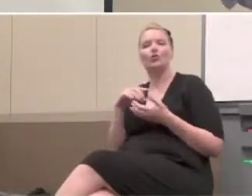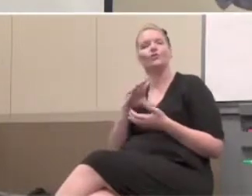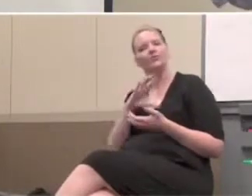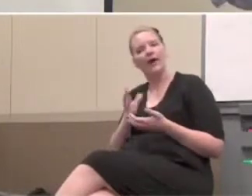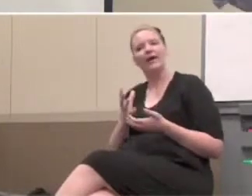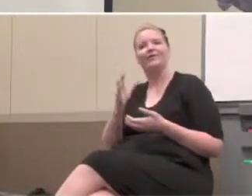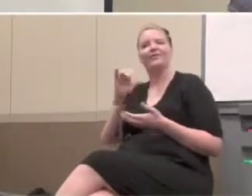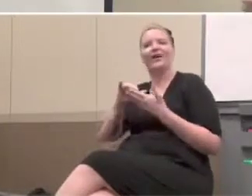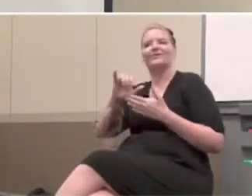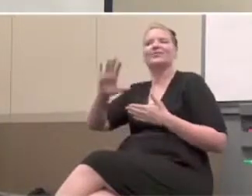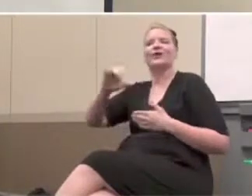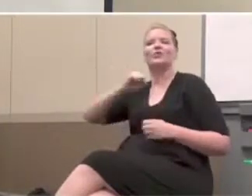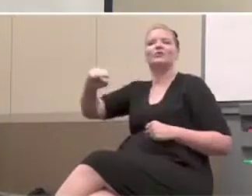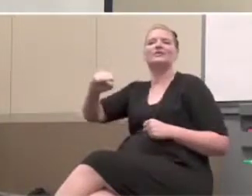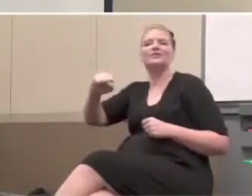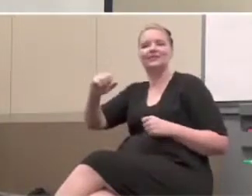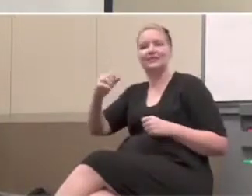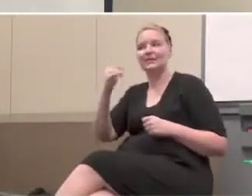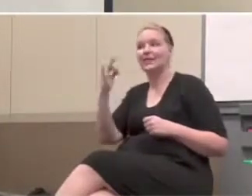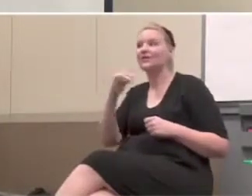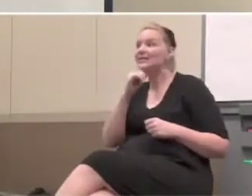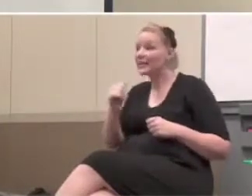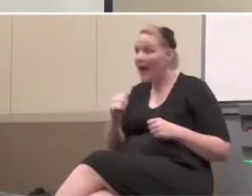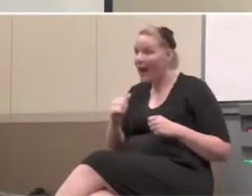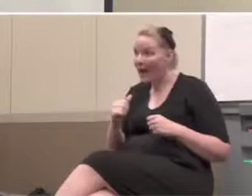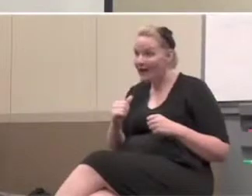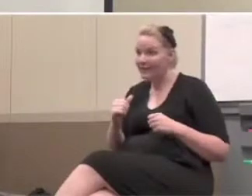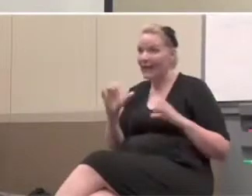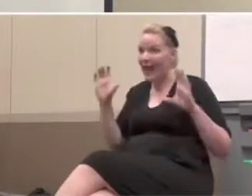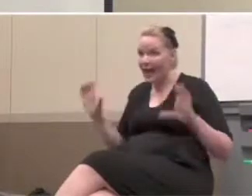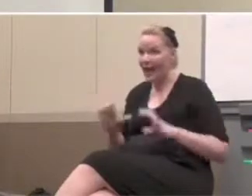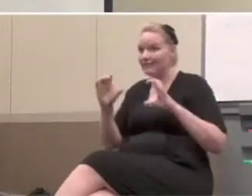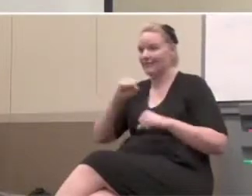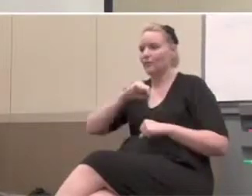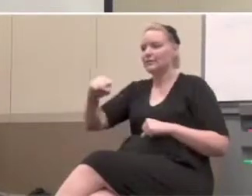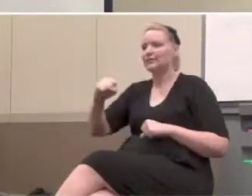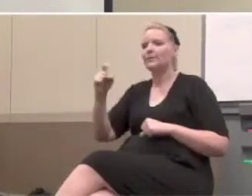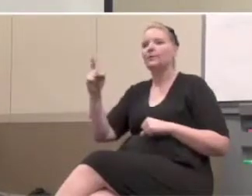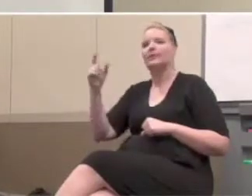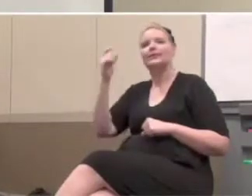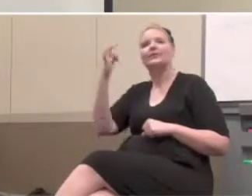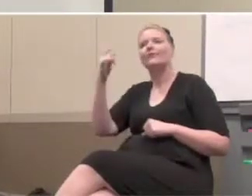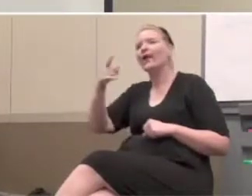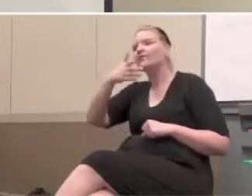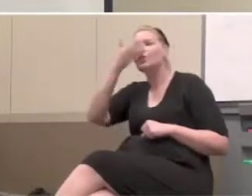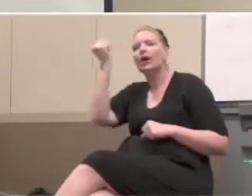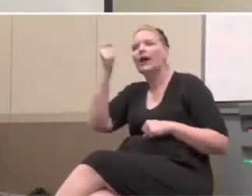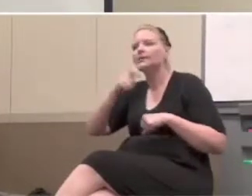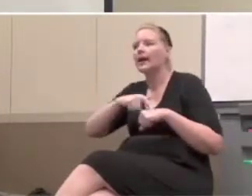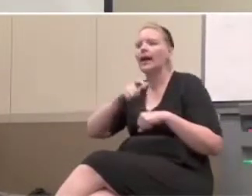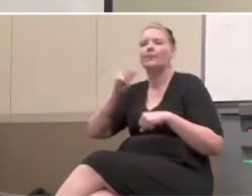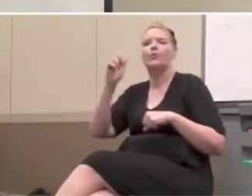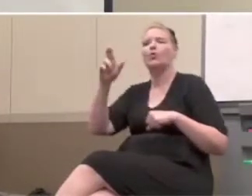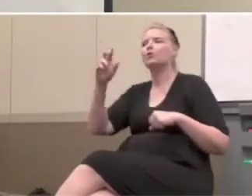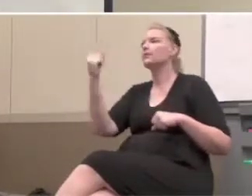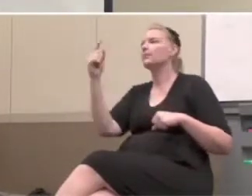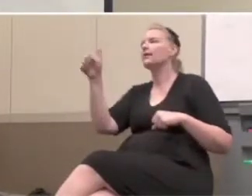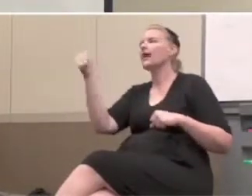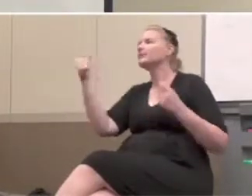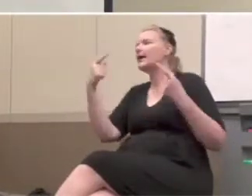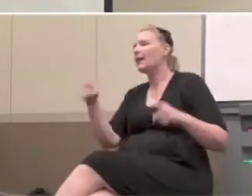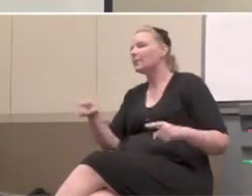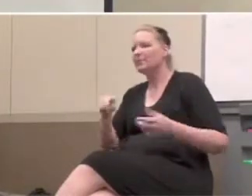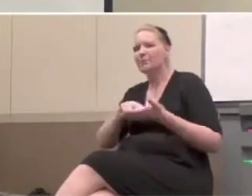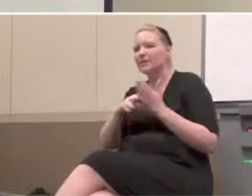act of resistance. If it's not active resistance, if they just simply lost track of time or something else happened, then you don't want to go